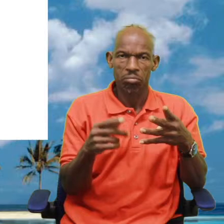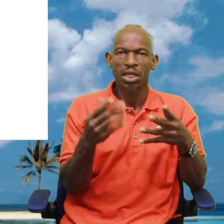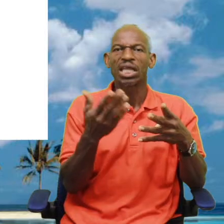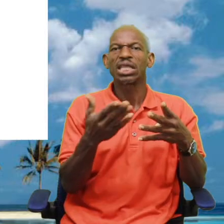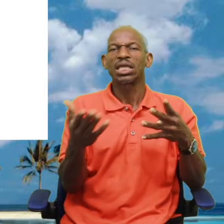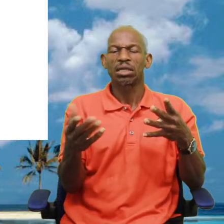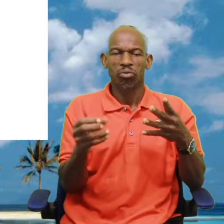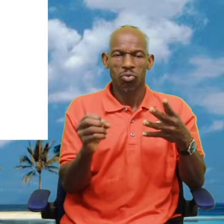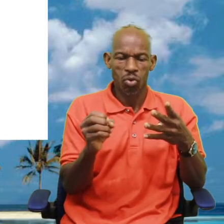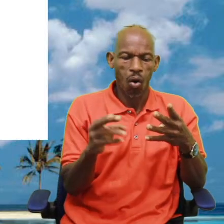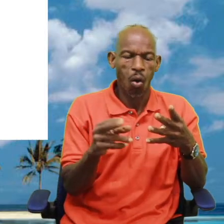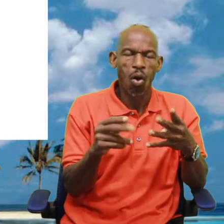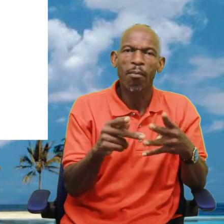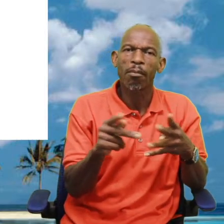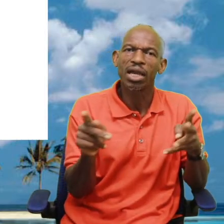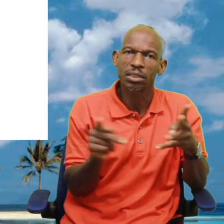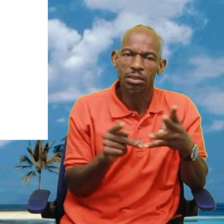verb,